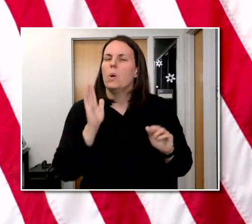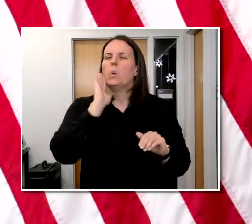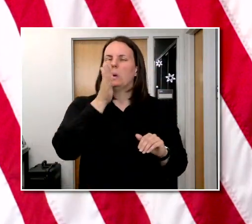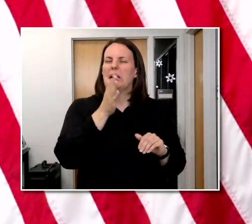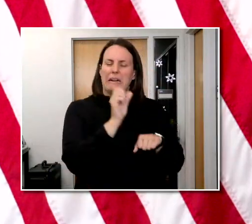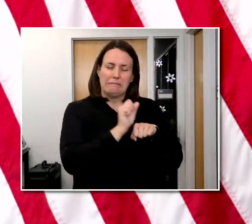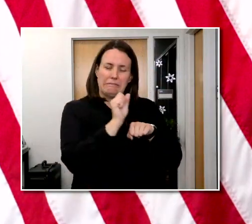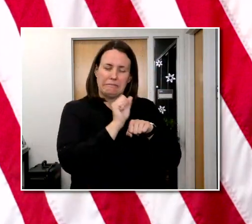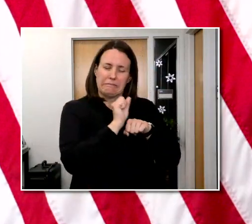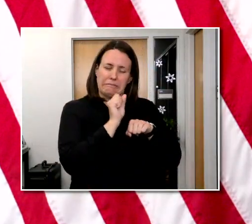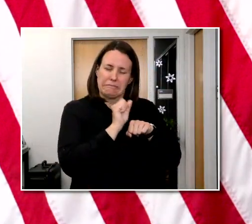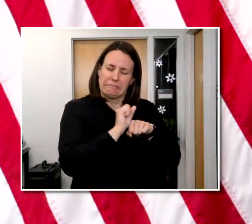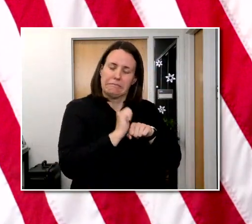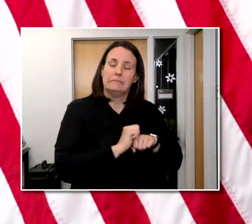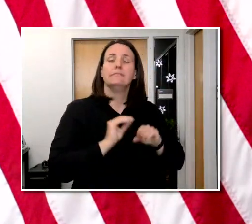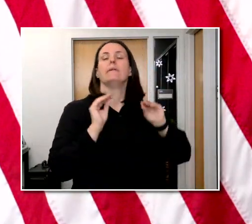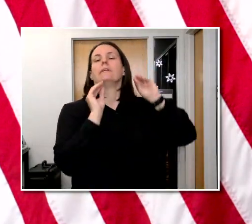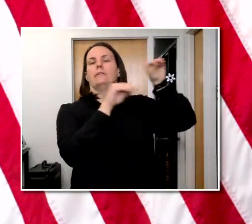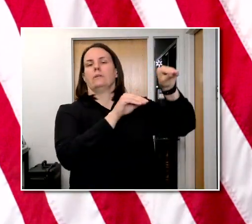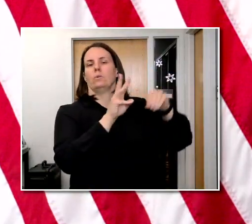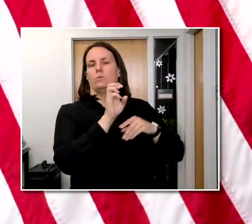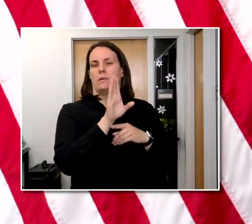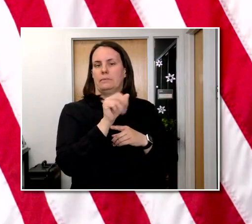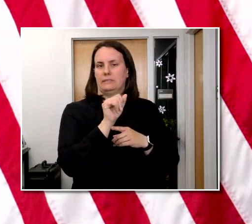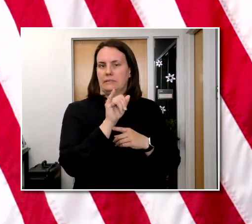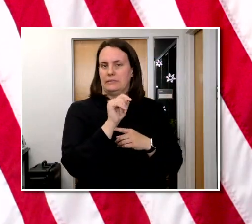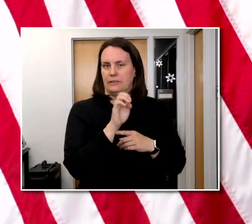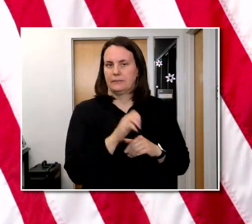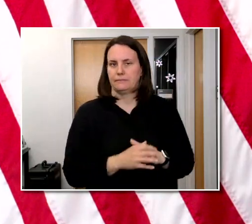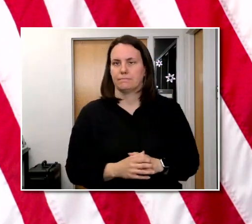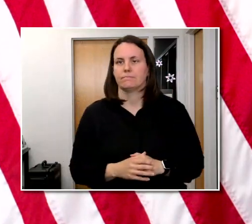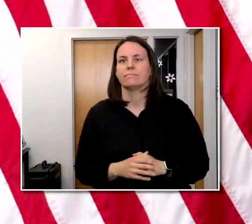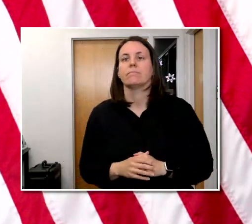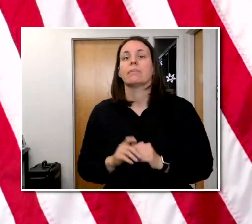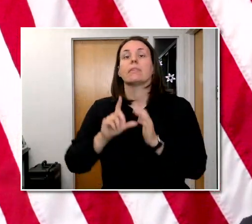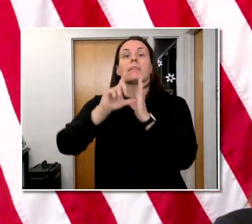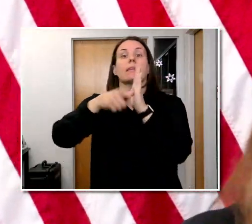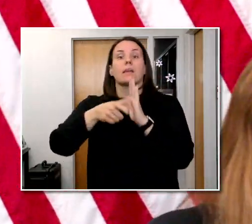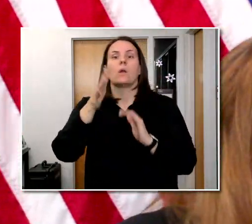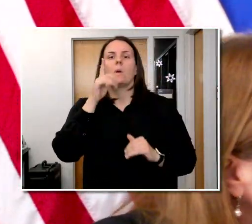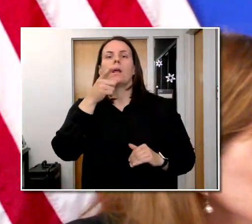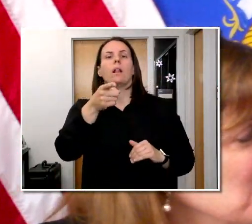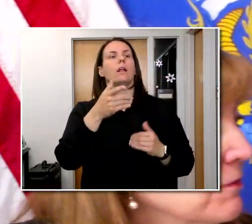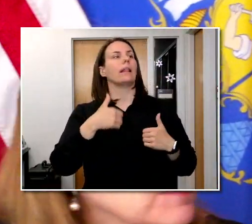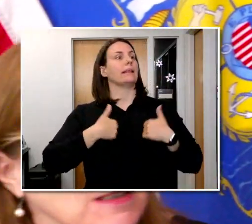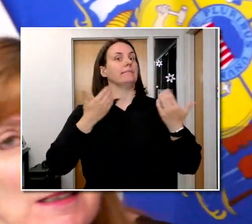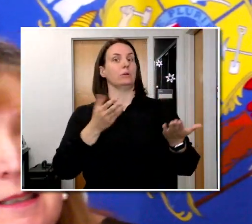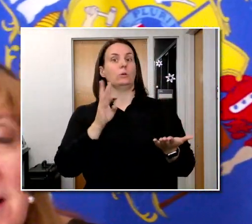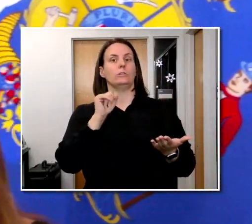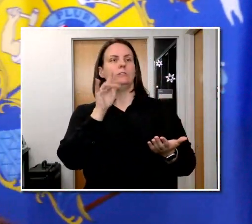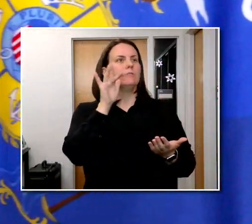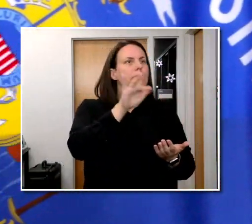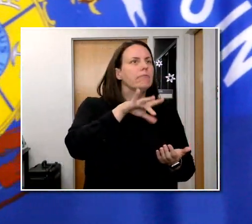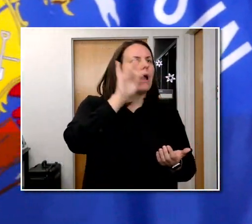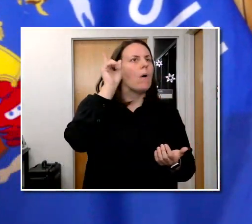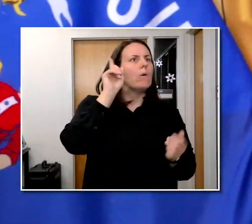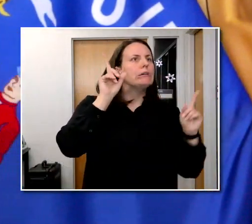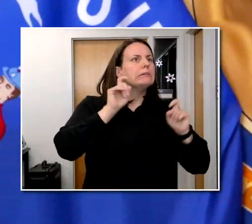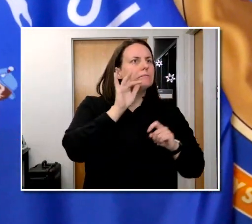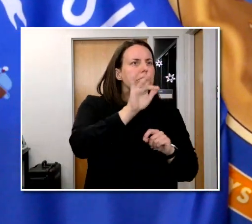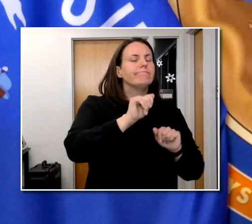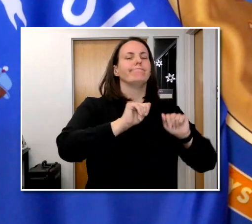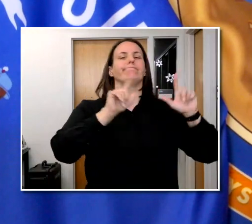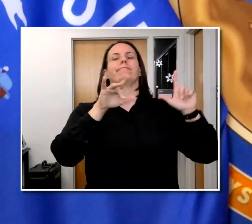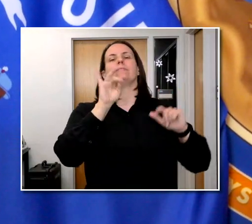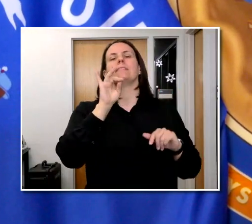of our state to get to testing sites, just as Minnesotans can. General? Thanks, Riley.